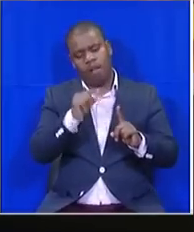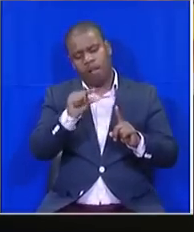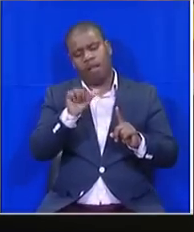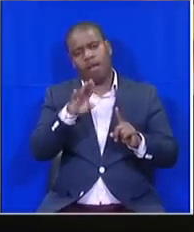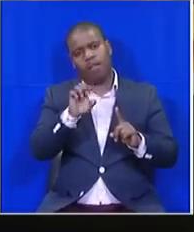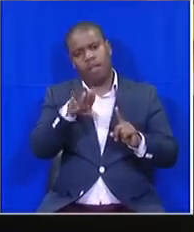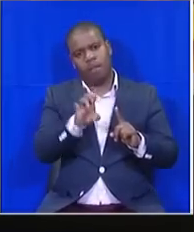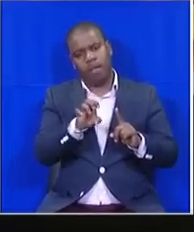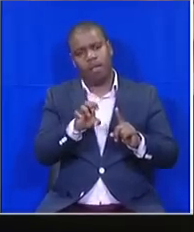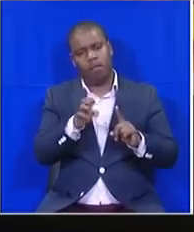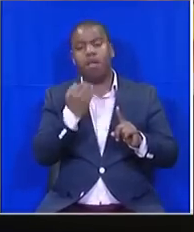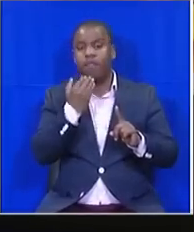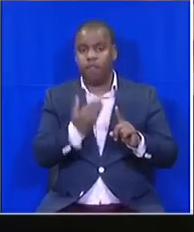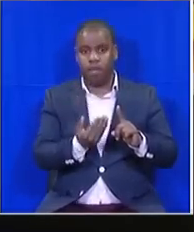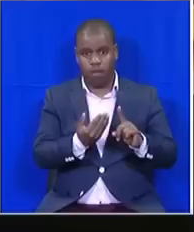said it earlier on,